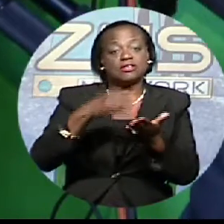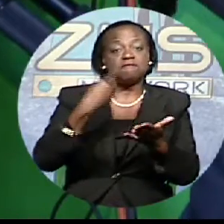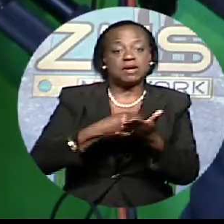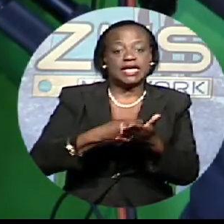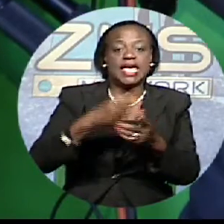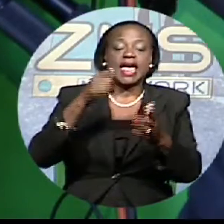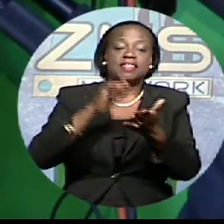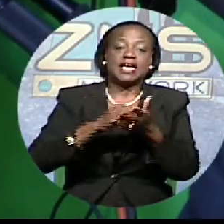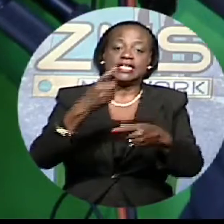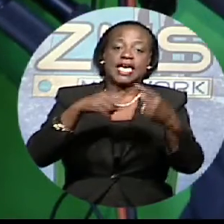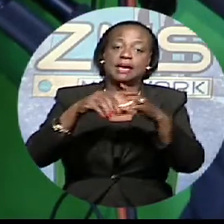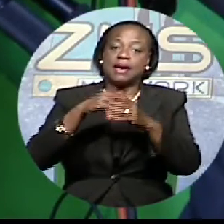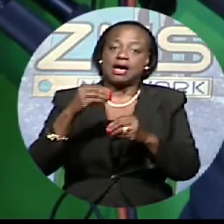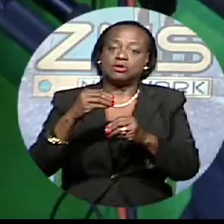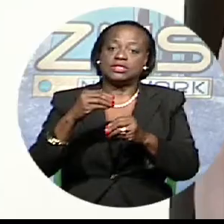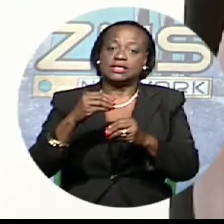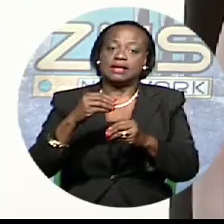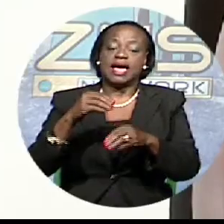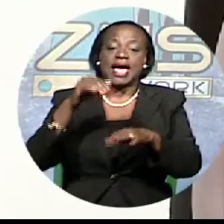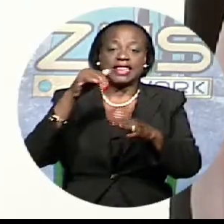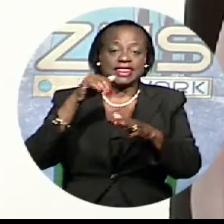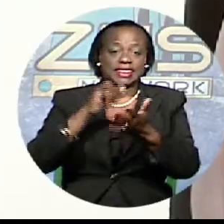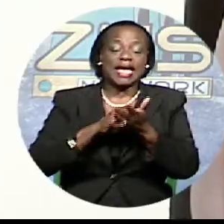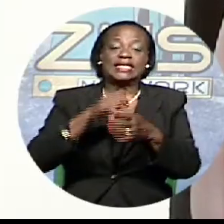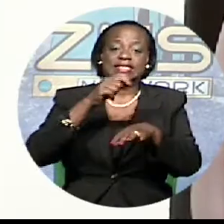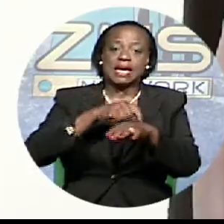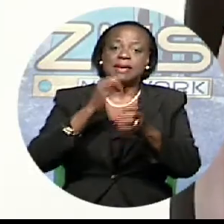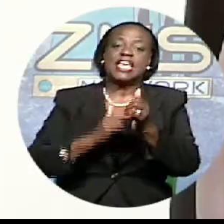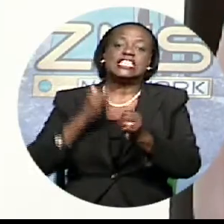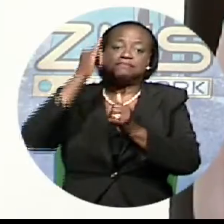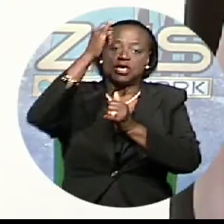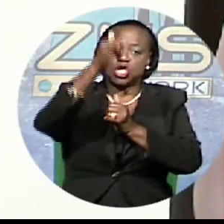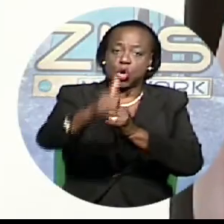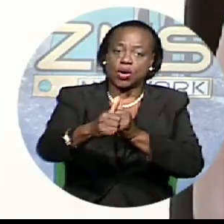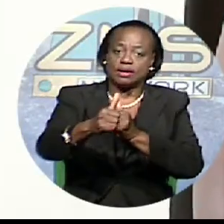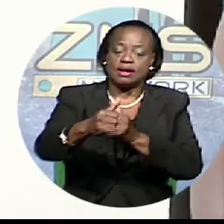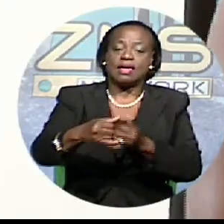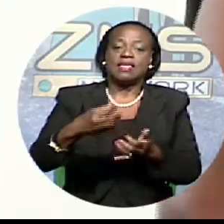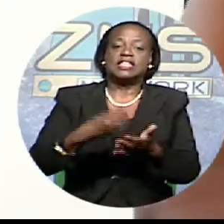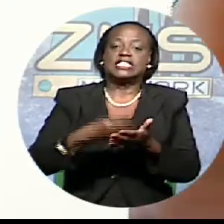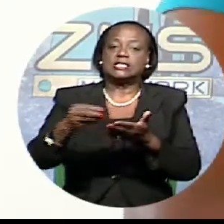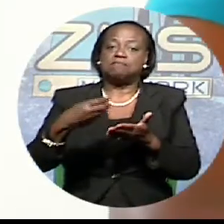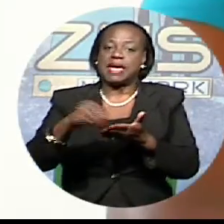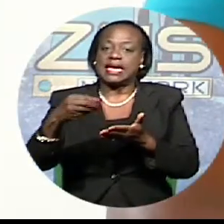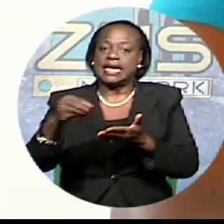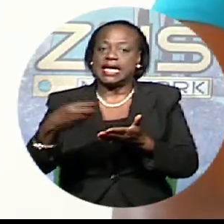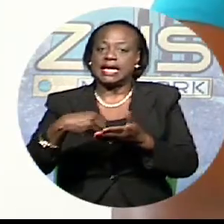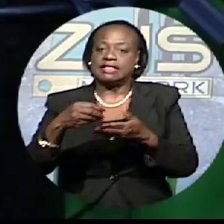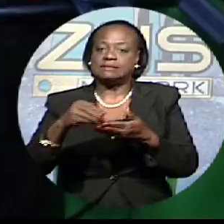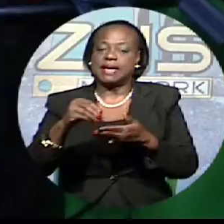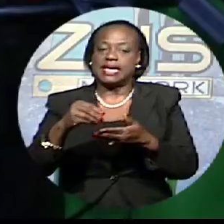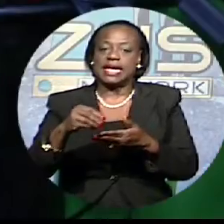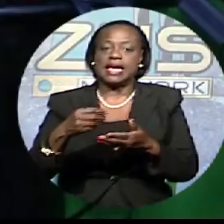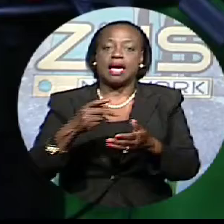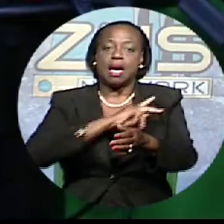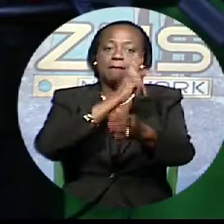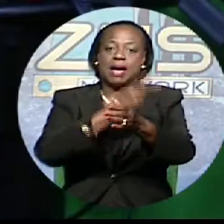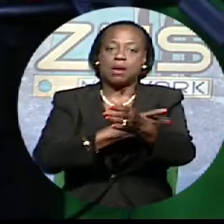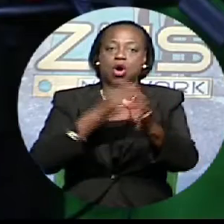on that account is even beyond the spending power of one officer. And I was disappointed that, number